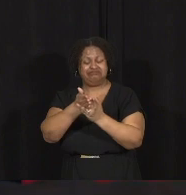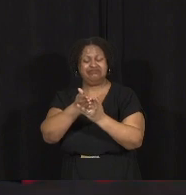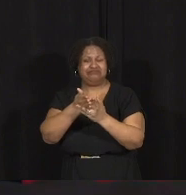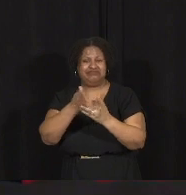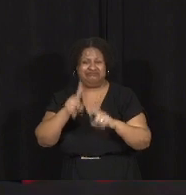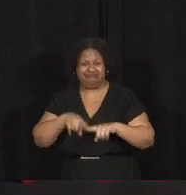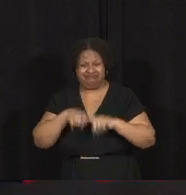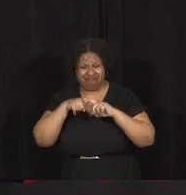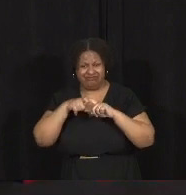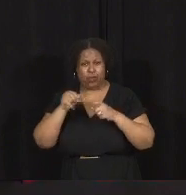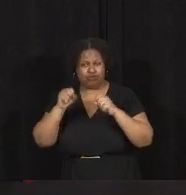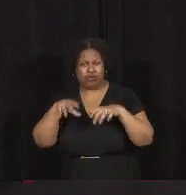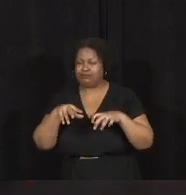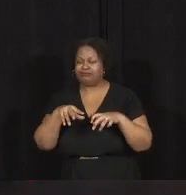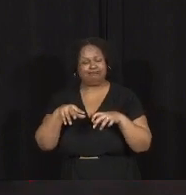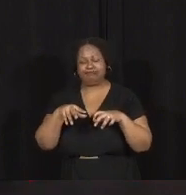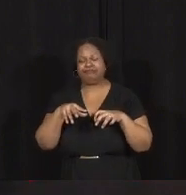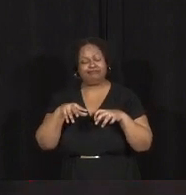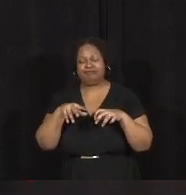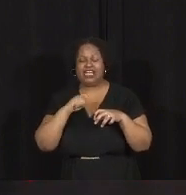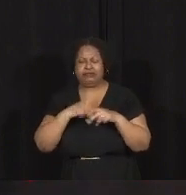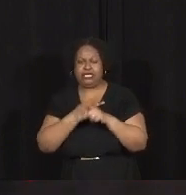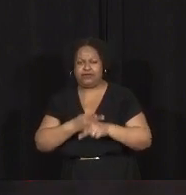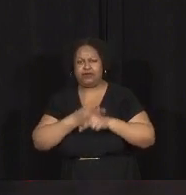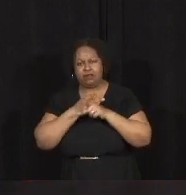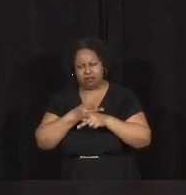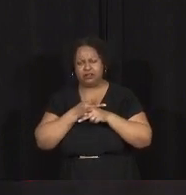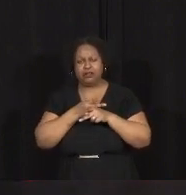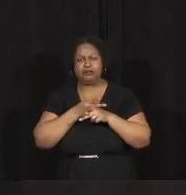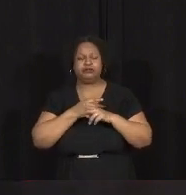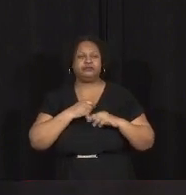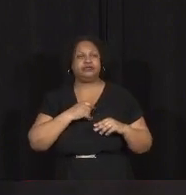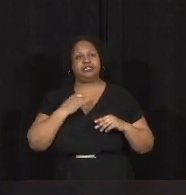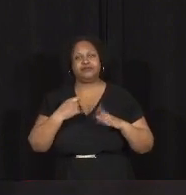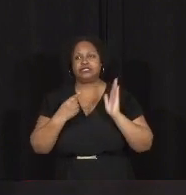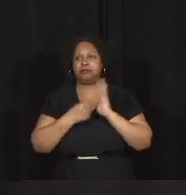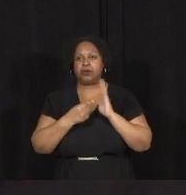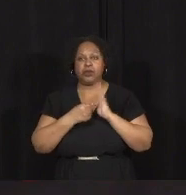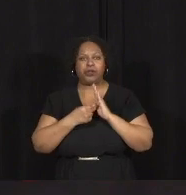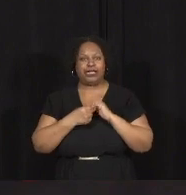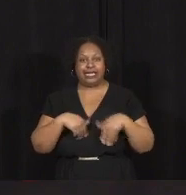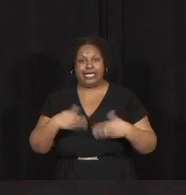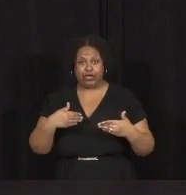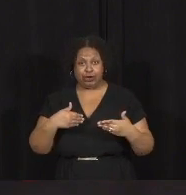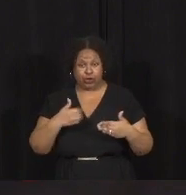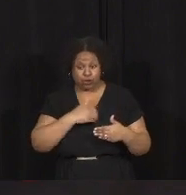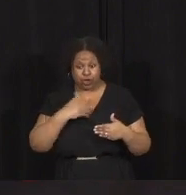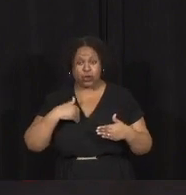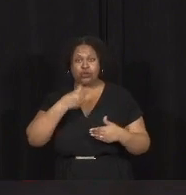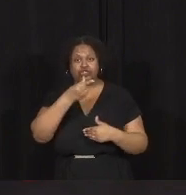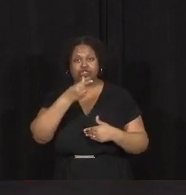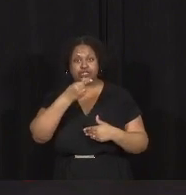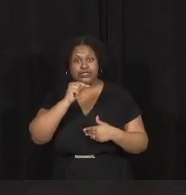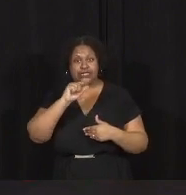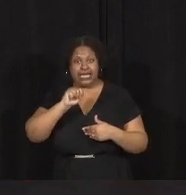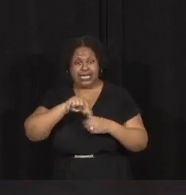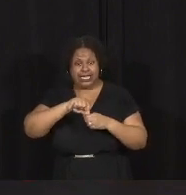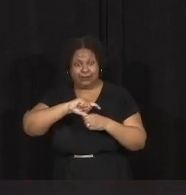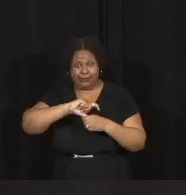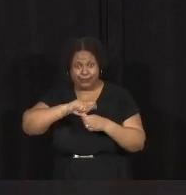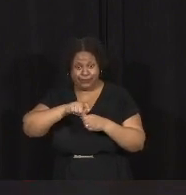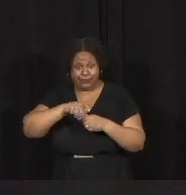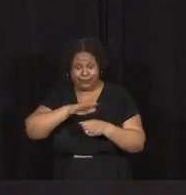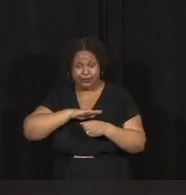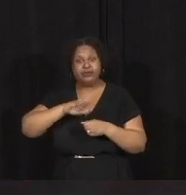in a place probably more like the GTA, where we have most of our cases and sadly most of